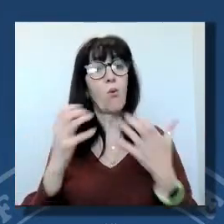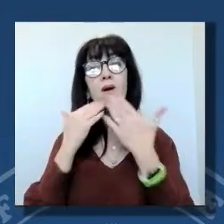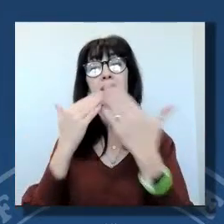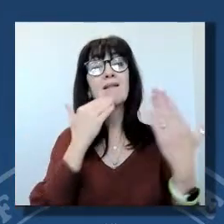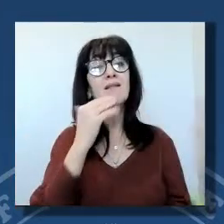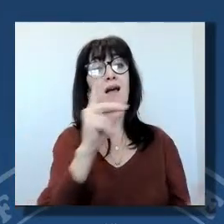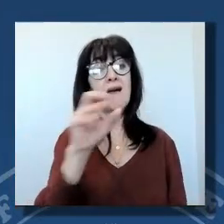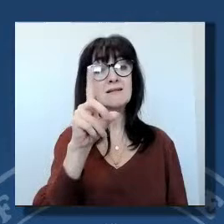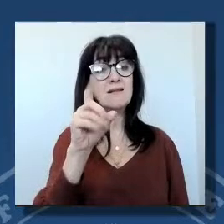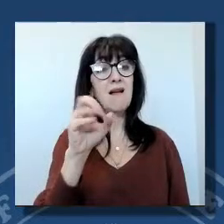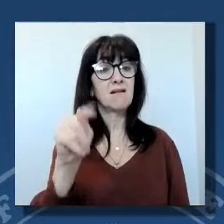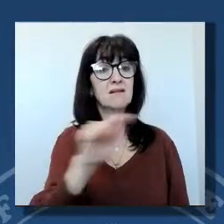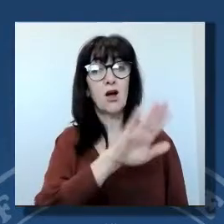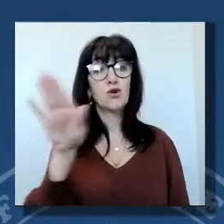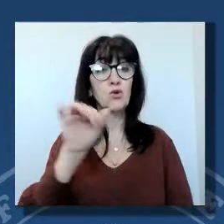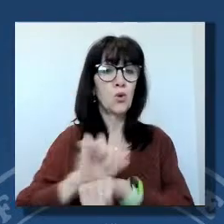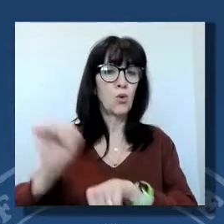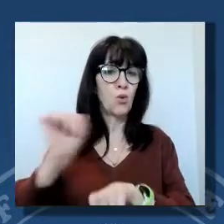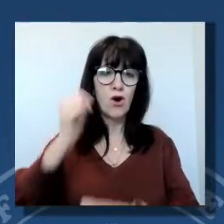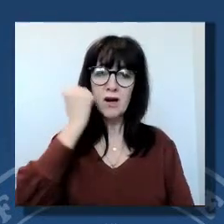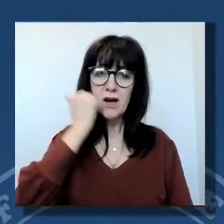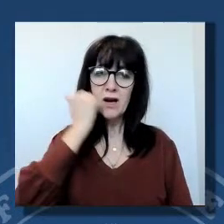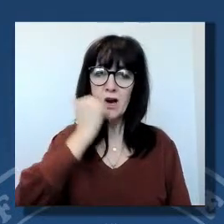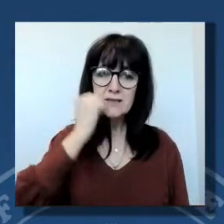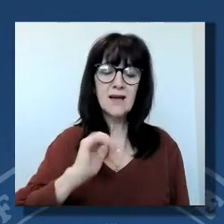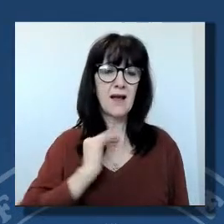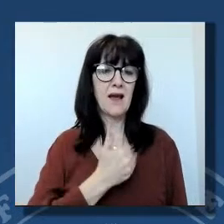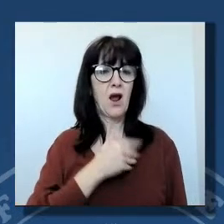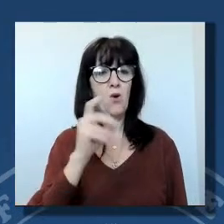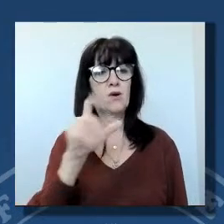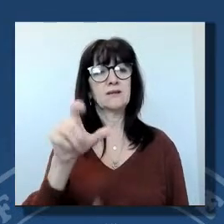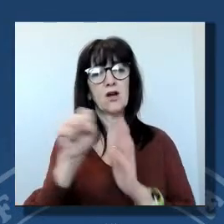every day, our Delaware State Police and local police